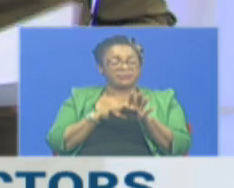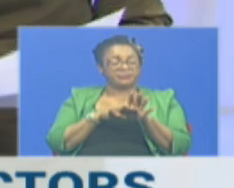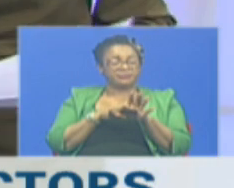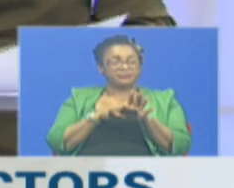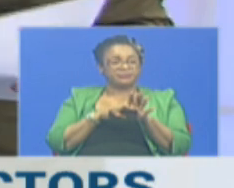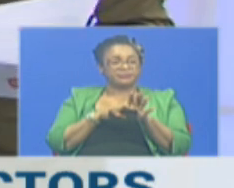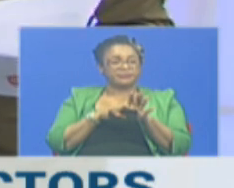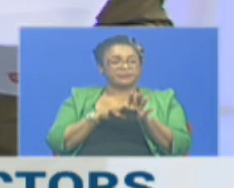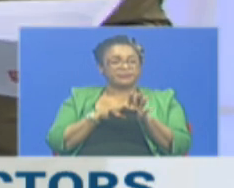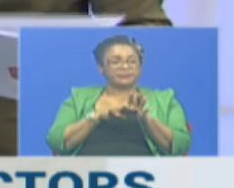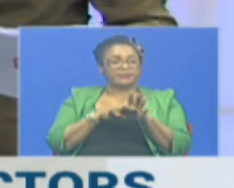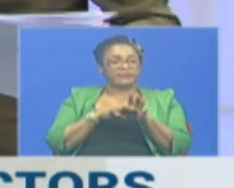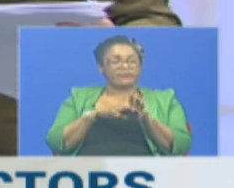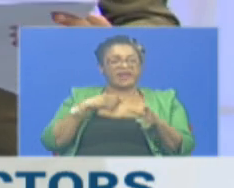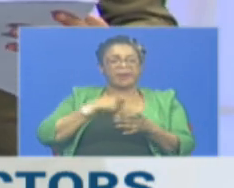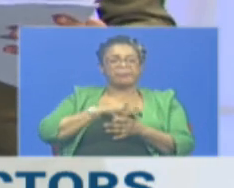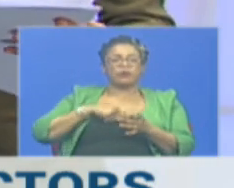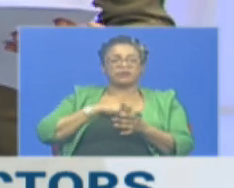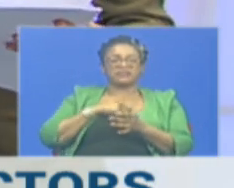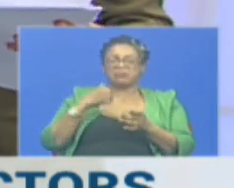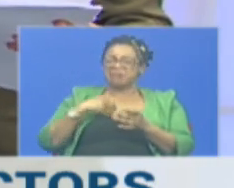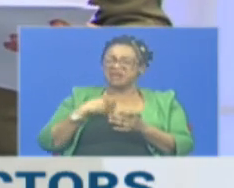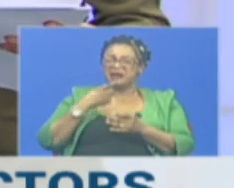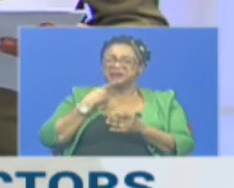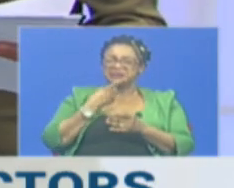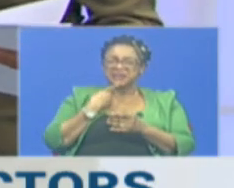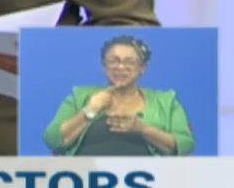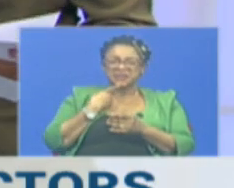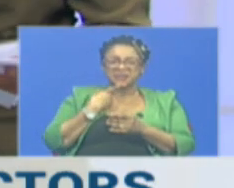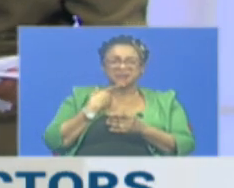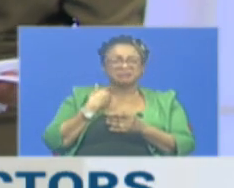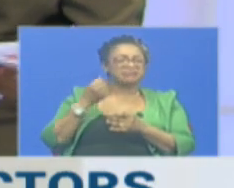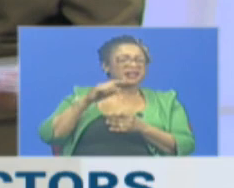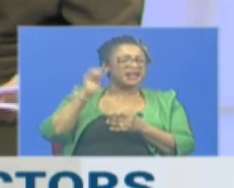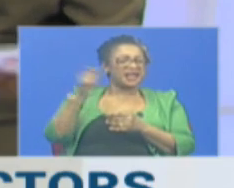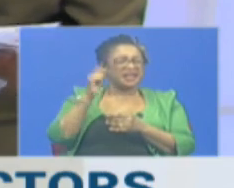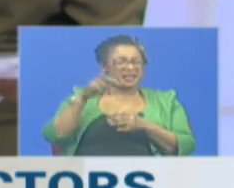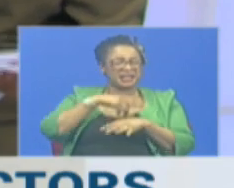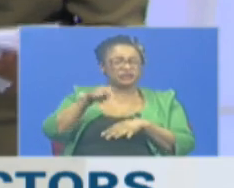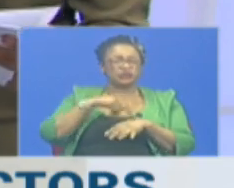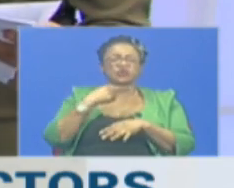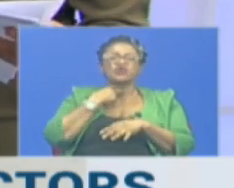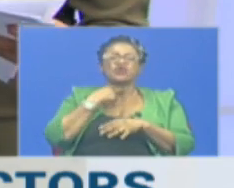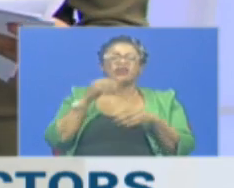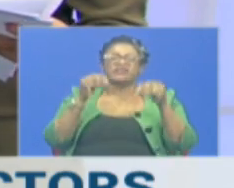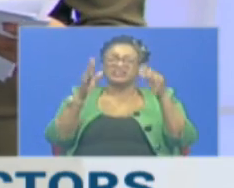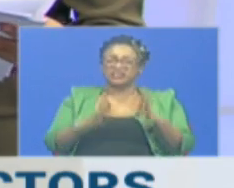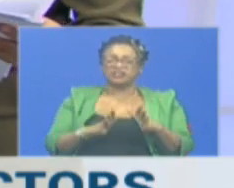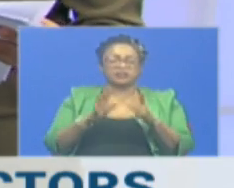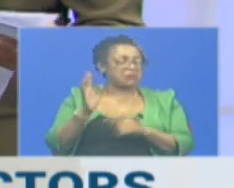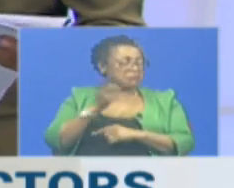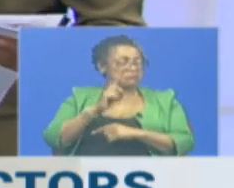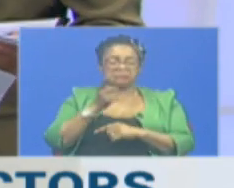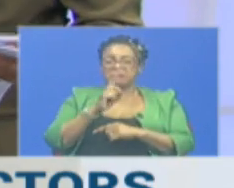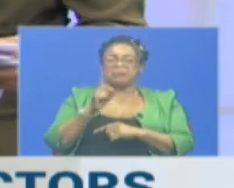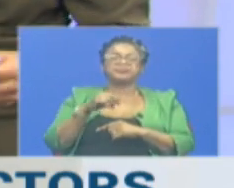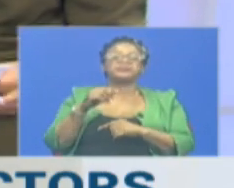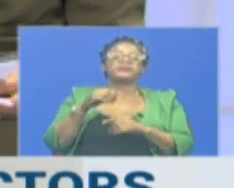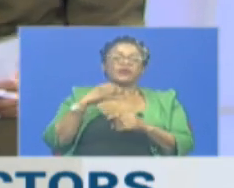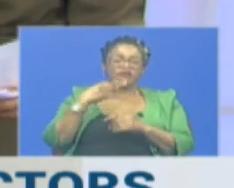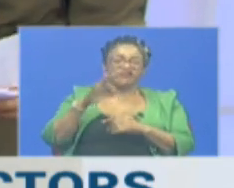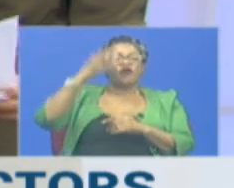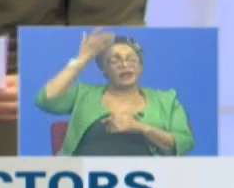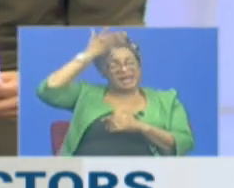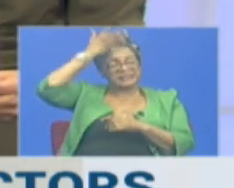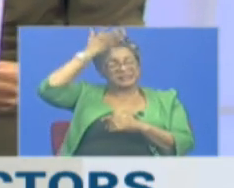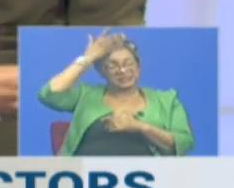Right, and apologies there. I believe I said the Kenya National Union of Teachers. I meant to say the Kenya National Union of Nurses, of